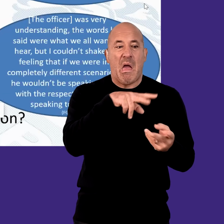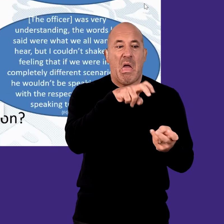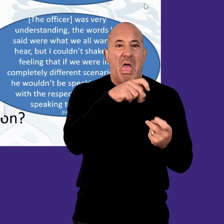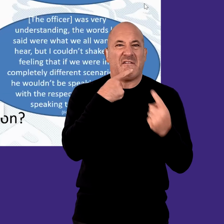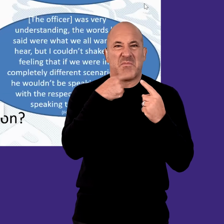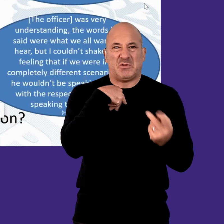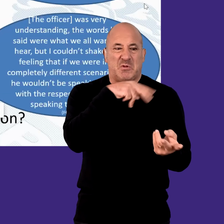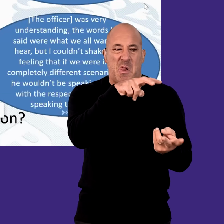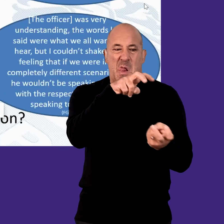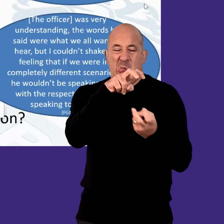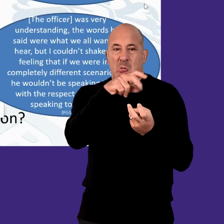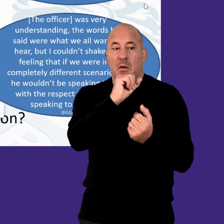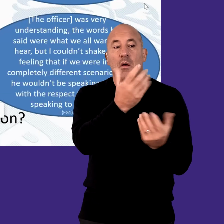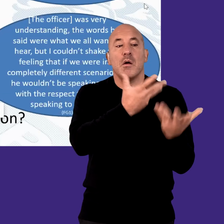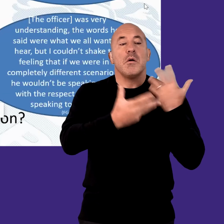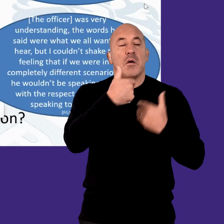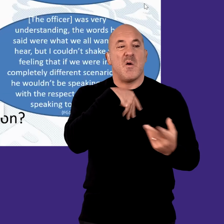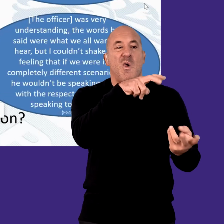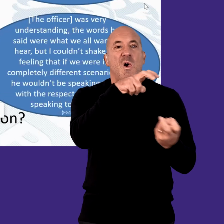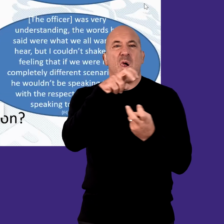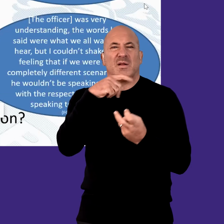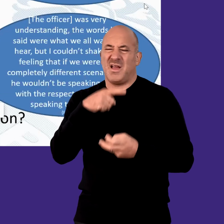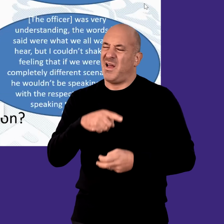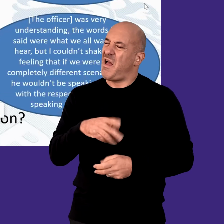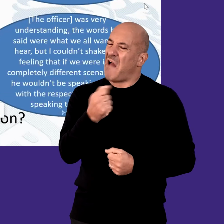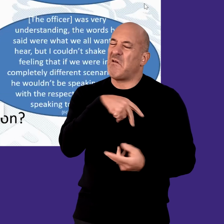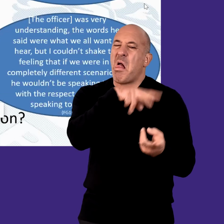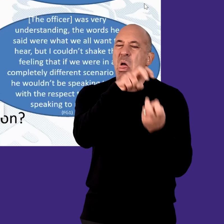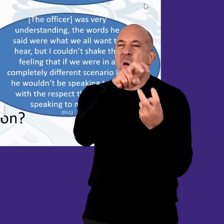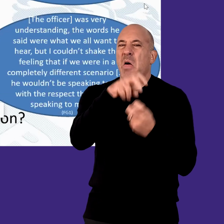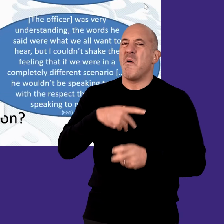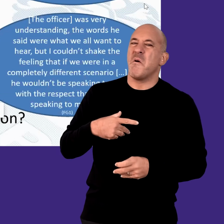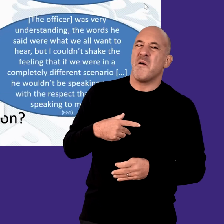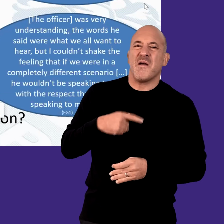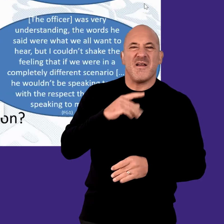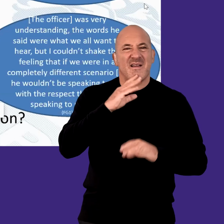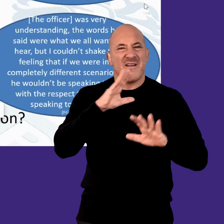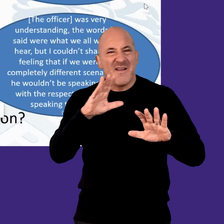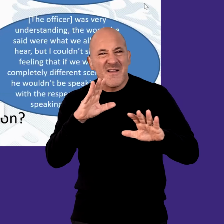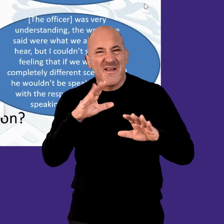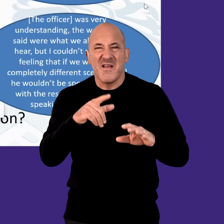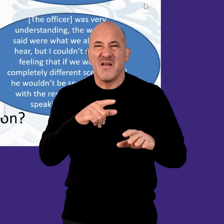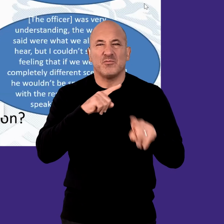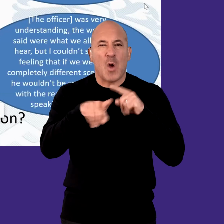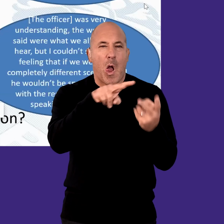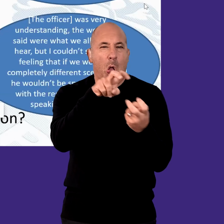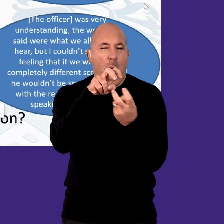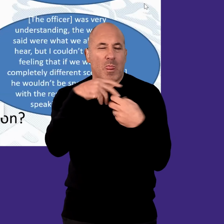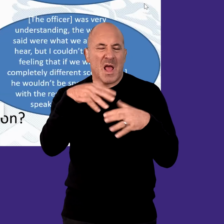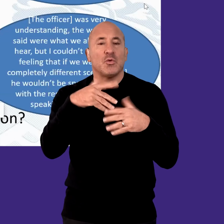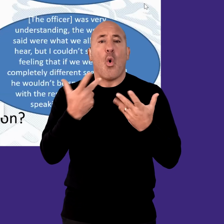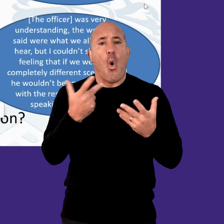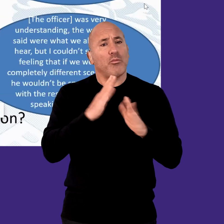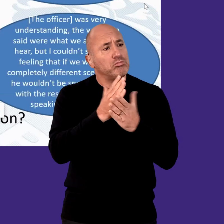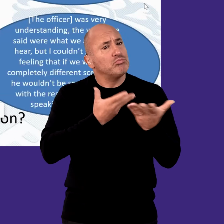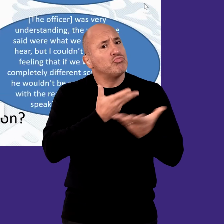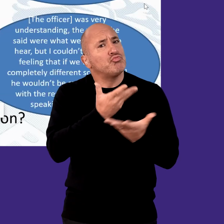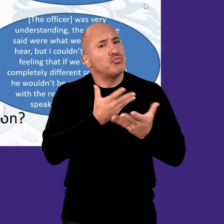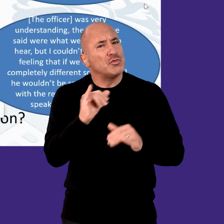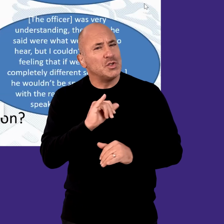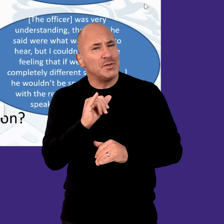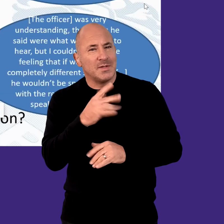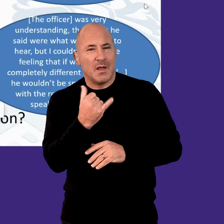it's not fully trusting that the police aren't just trying to gather loads of data rather than listening to people. Are they just trying to get a bit of intel about what's going on in